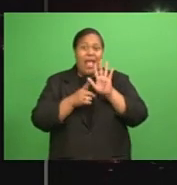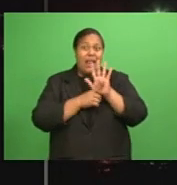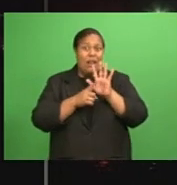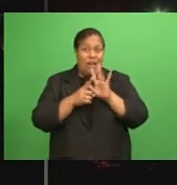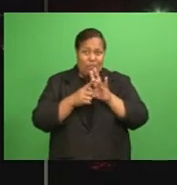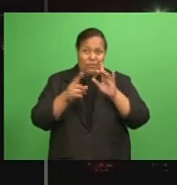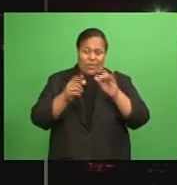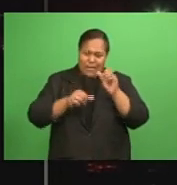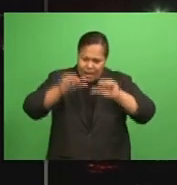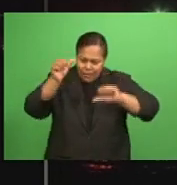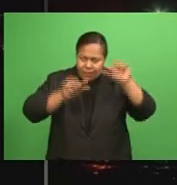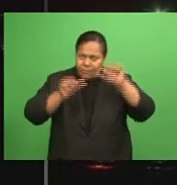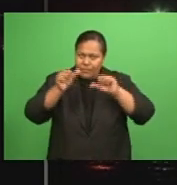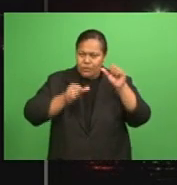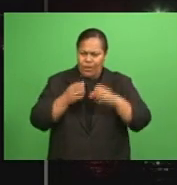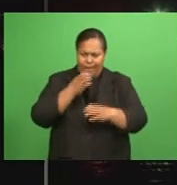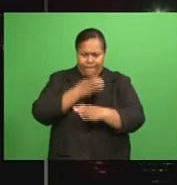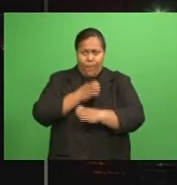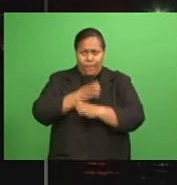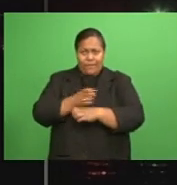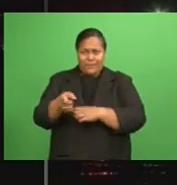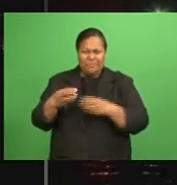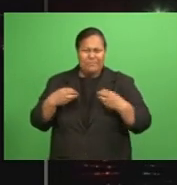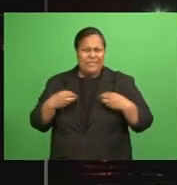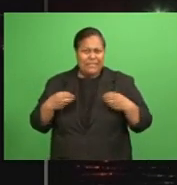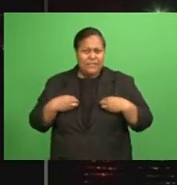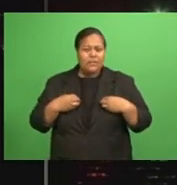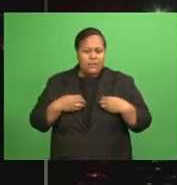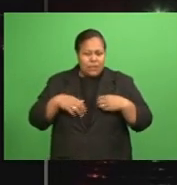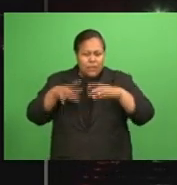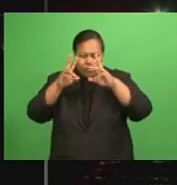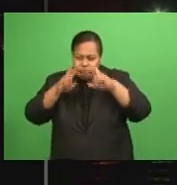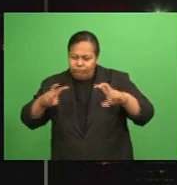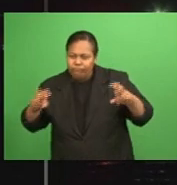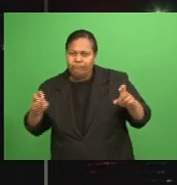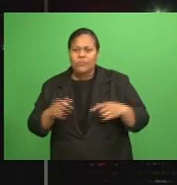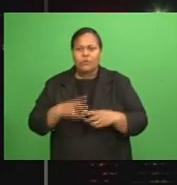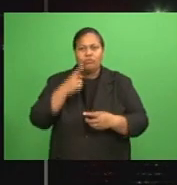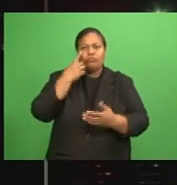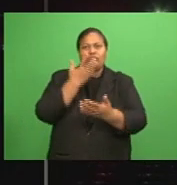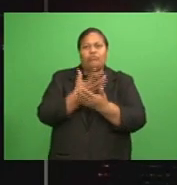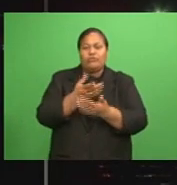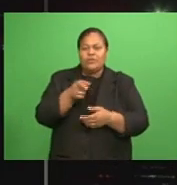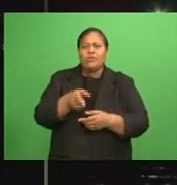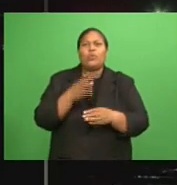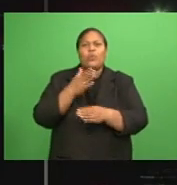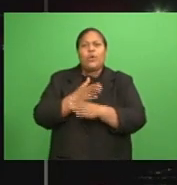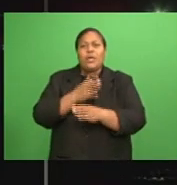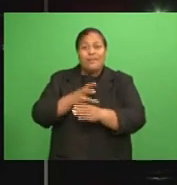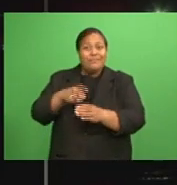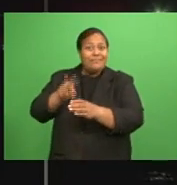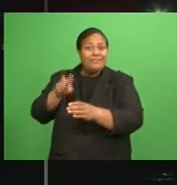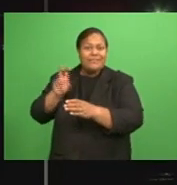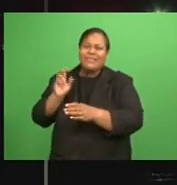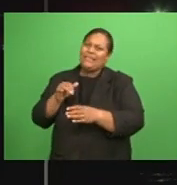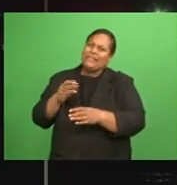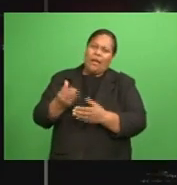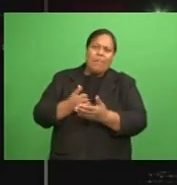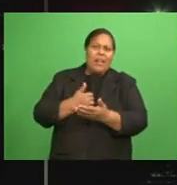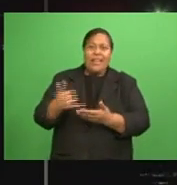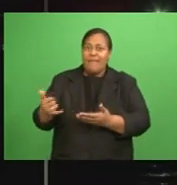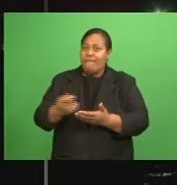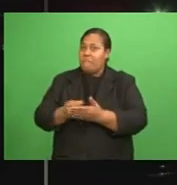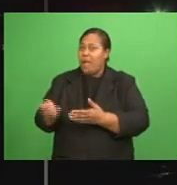on employment and businesses reveals that these workers include those who have been made redundant, on leave without pay or working